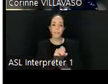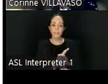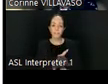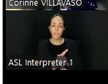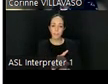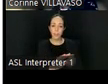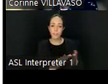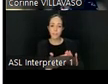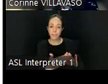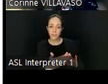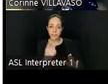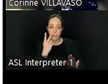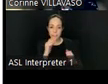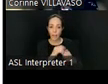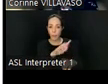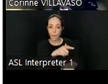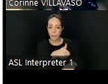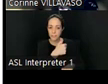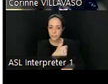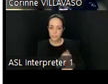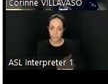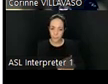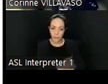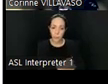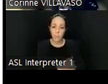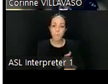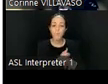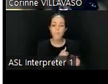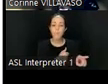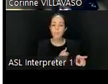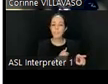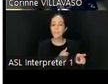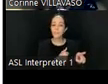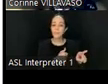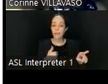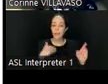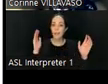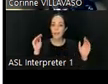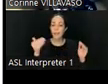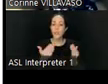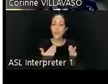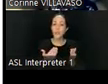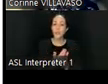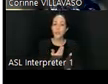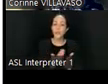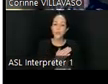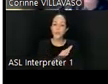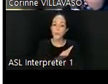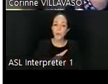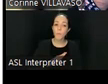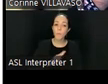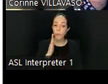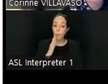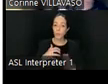The caveat to the statement that I wrote is that this was under the expectation that this new board will start when the